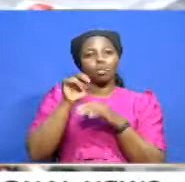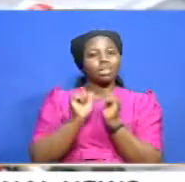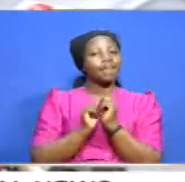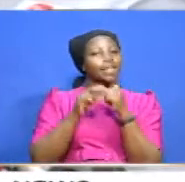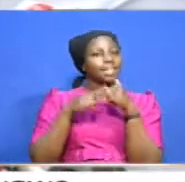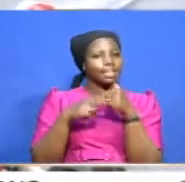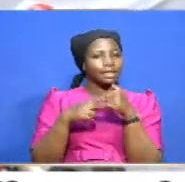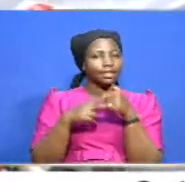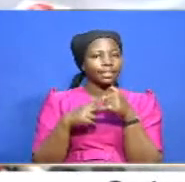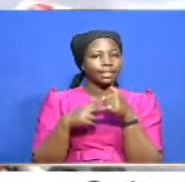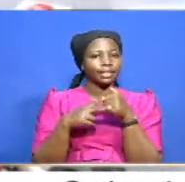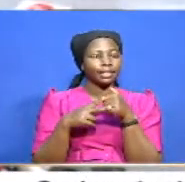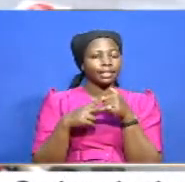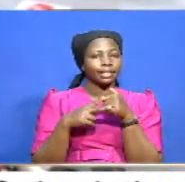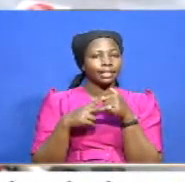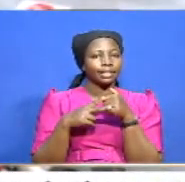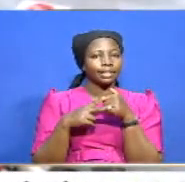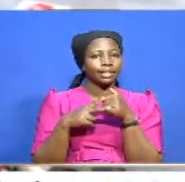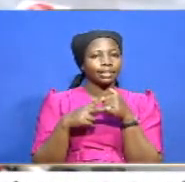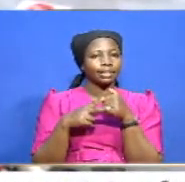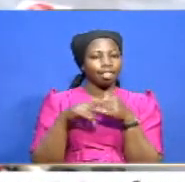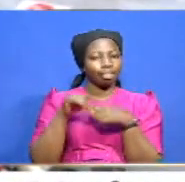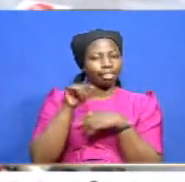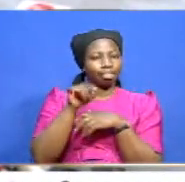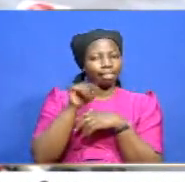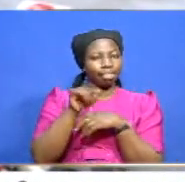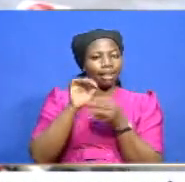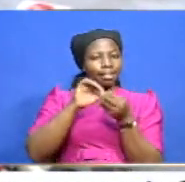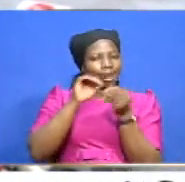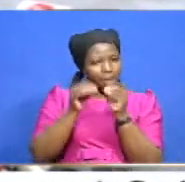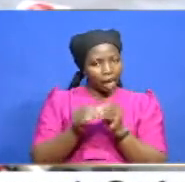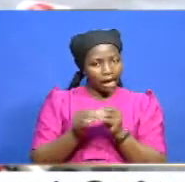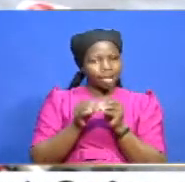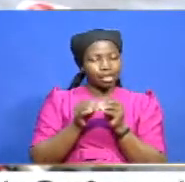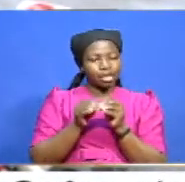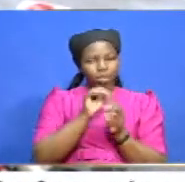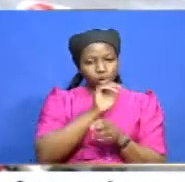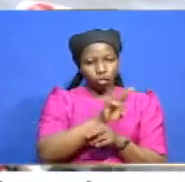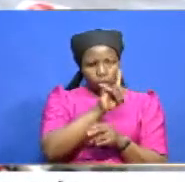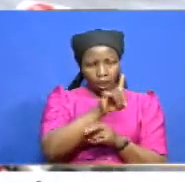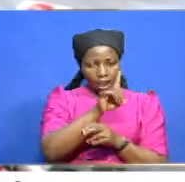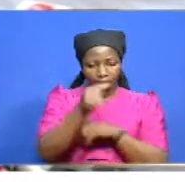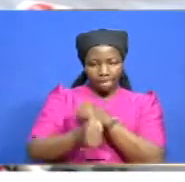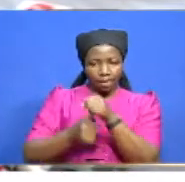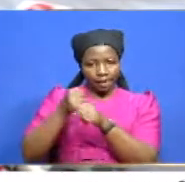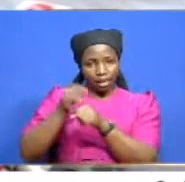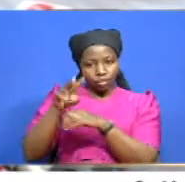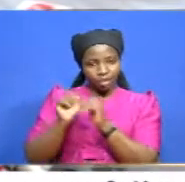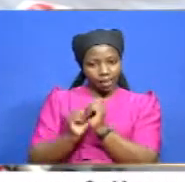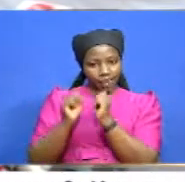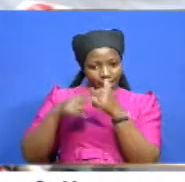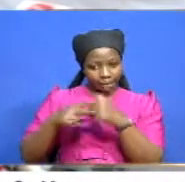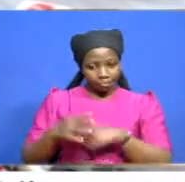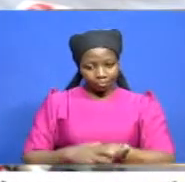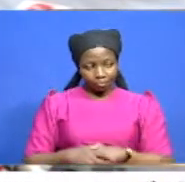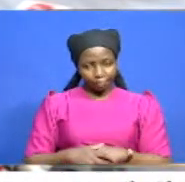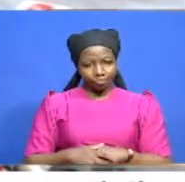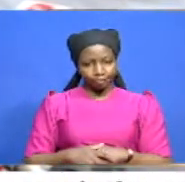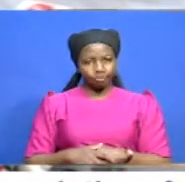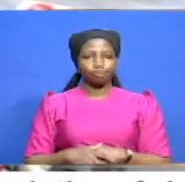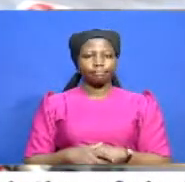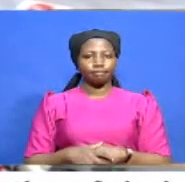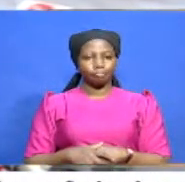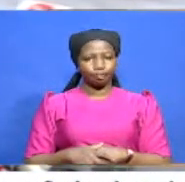2017. That is the number 21 of 2017. The Counselors